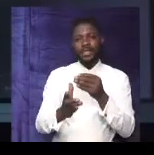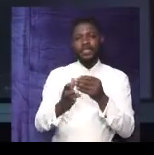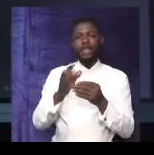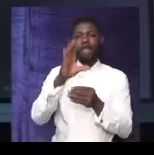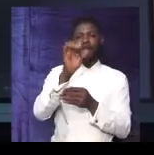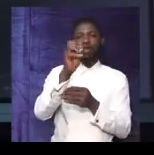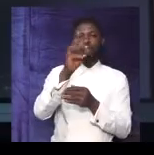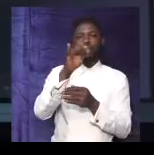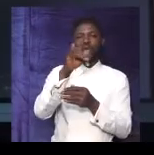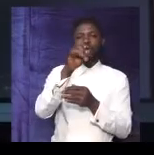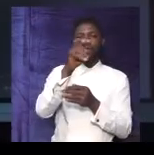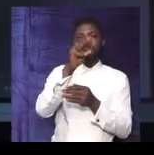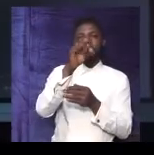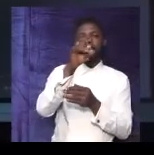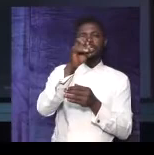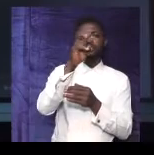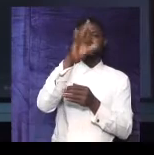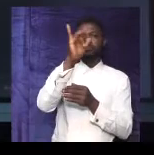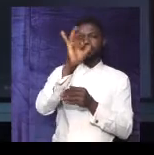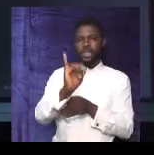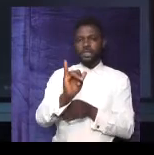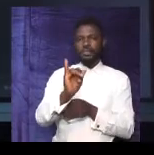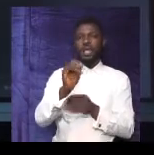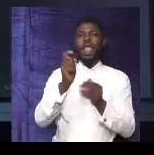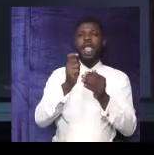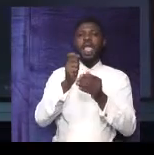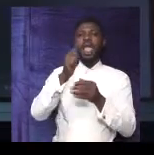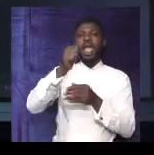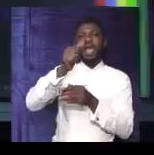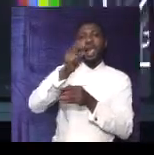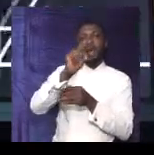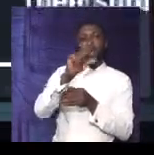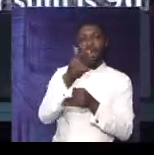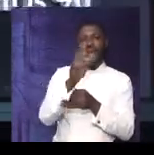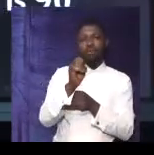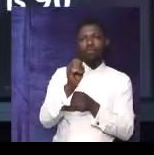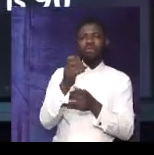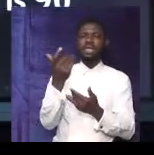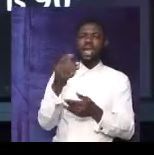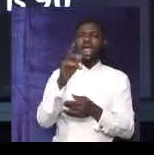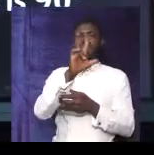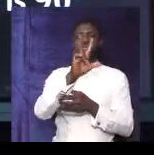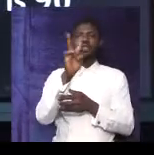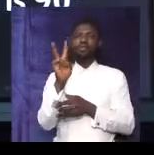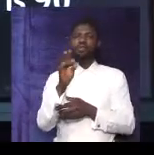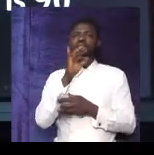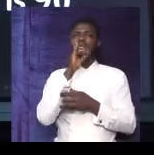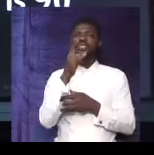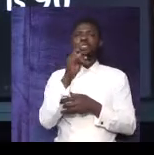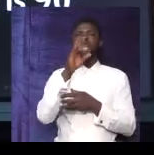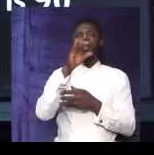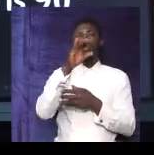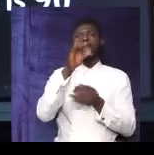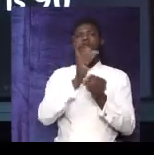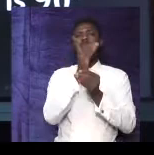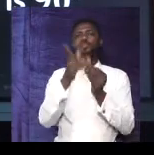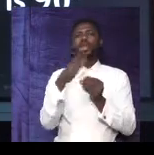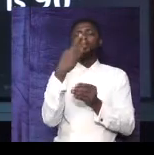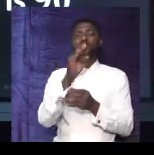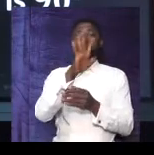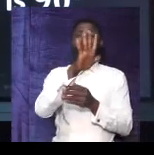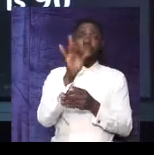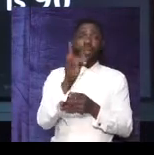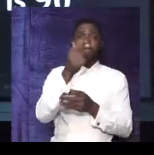complementary. Complementary angles. So in this case, 32 is the complement